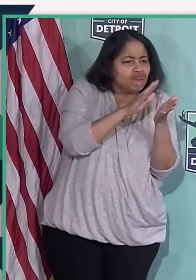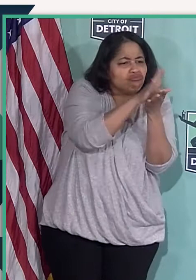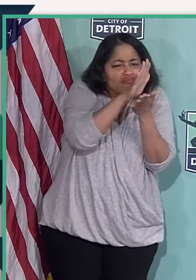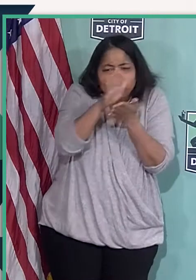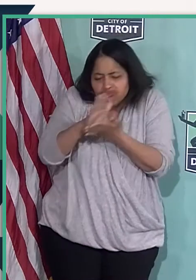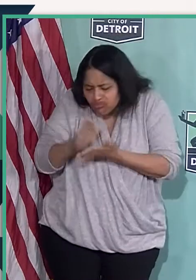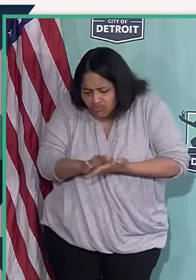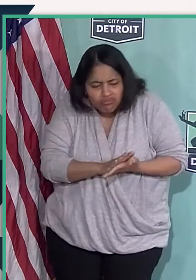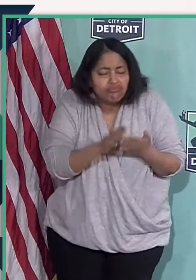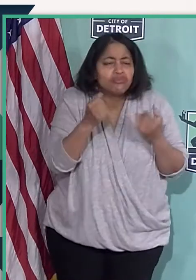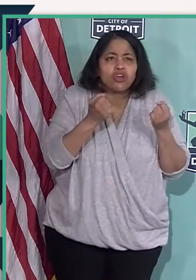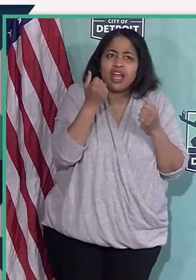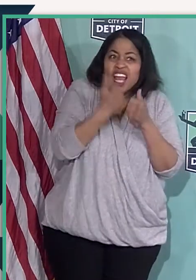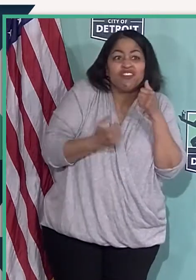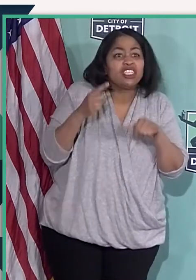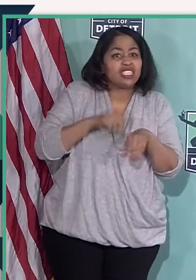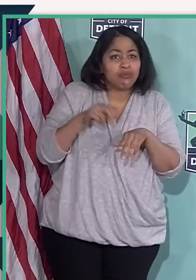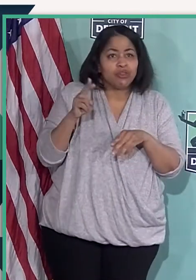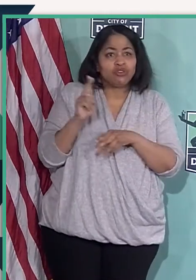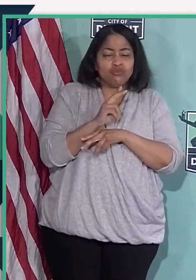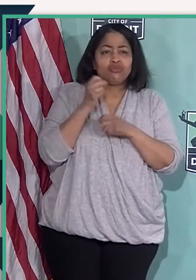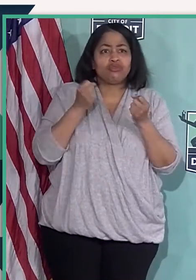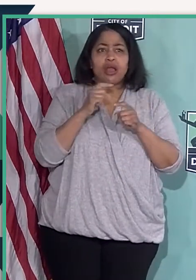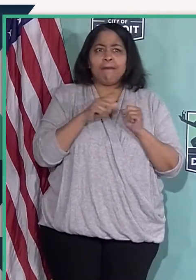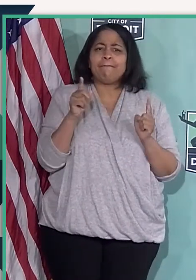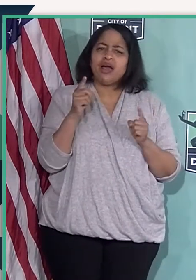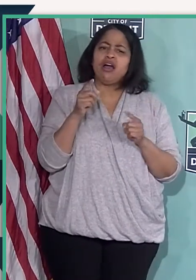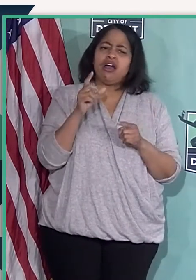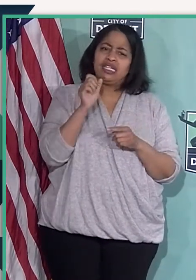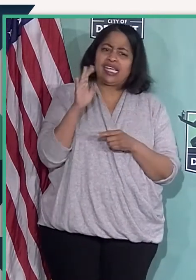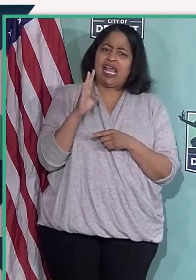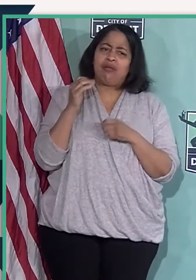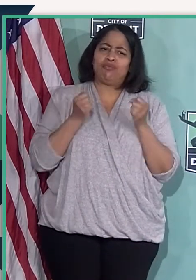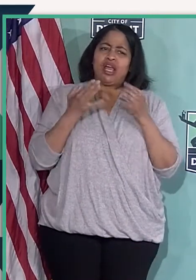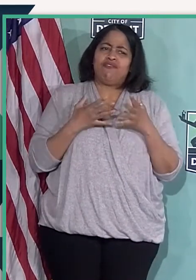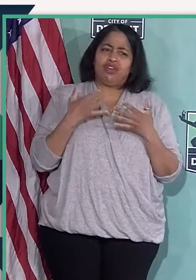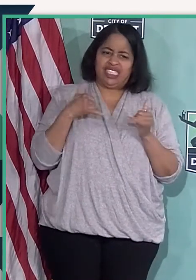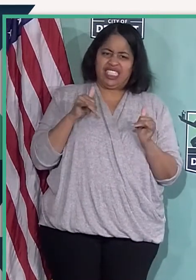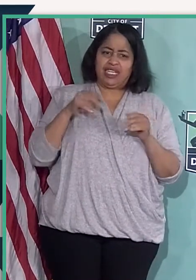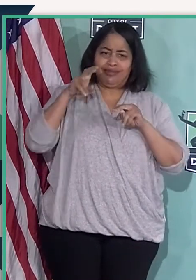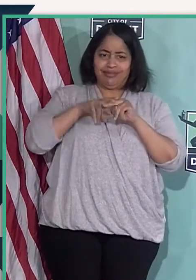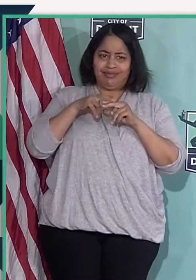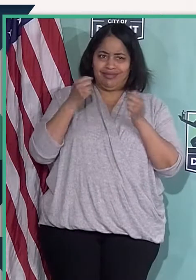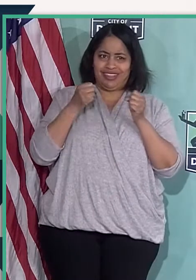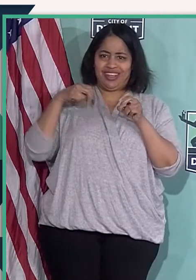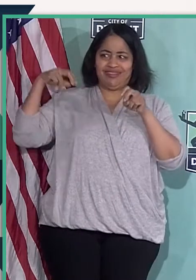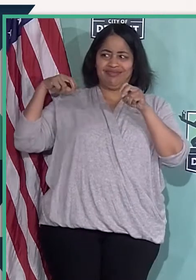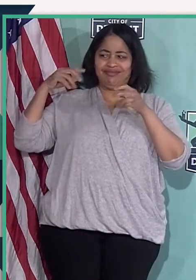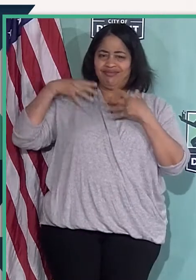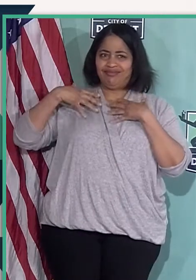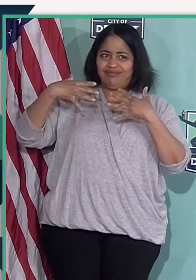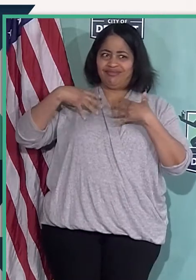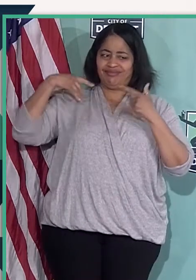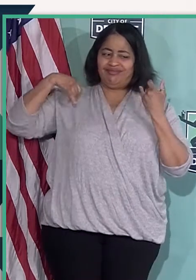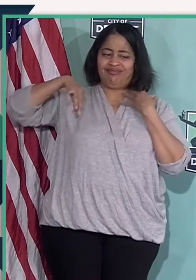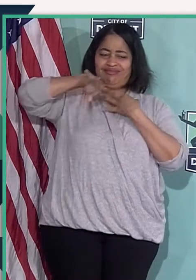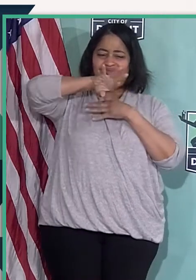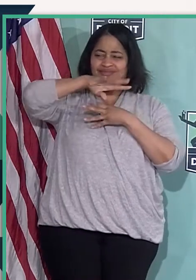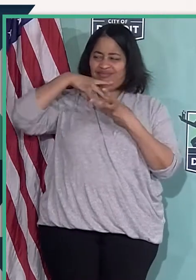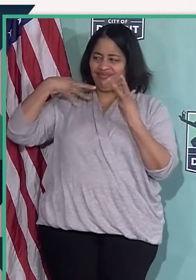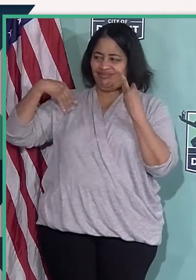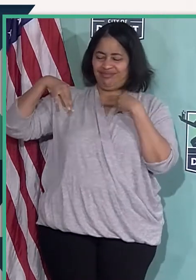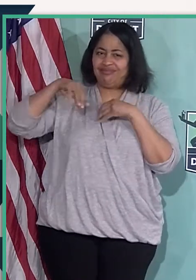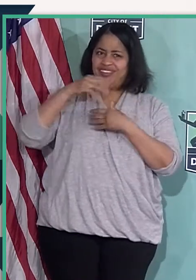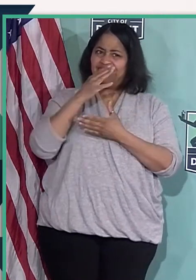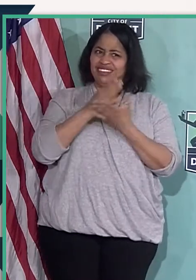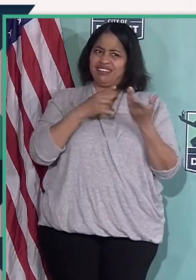each trip, the cab drivers sharing that enclosed space, that airspace, has been a source of some